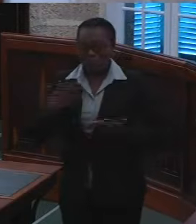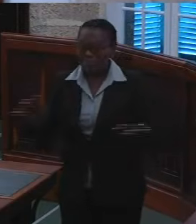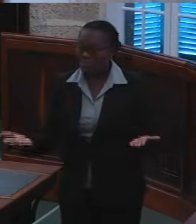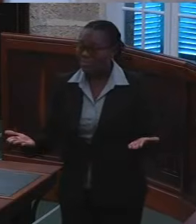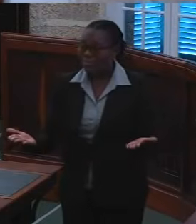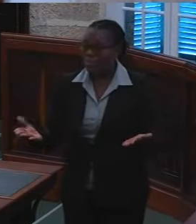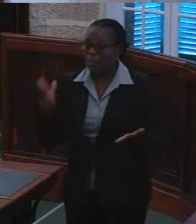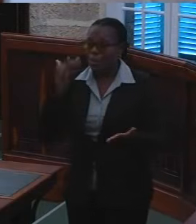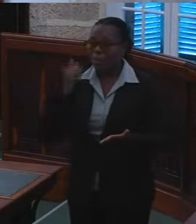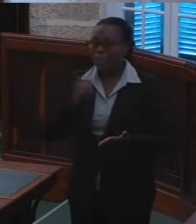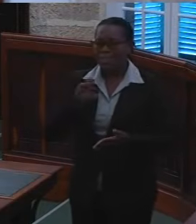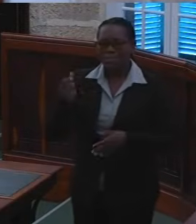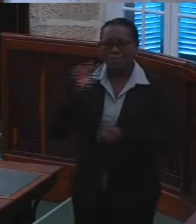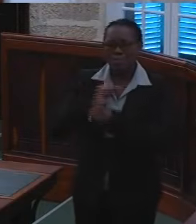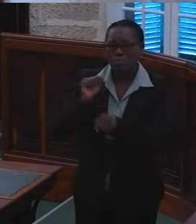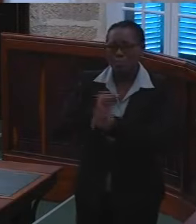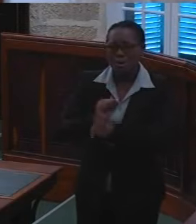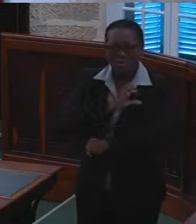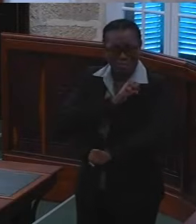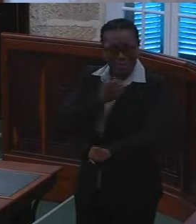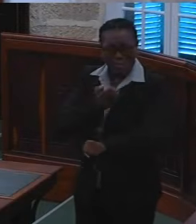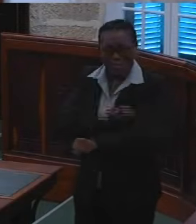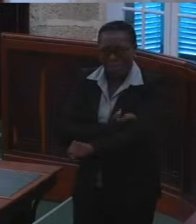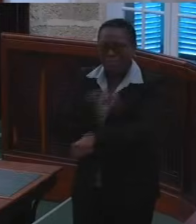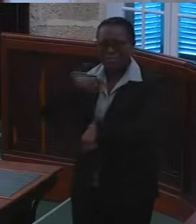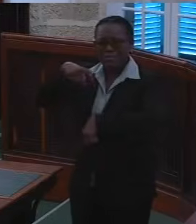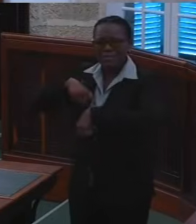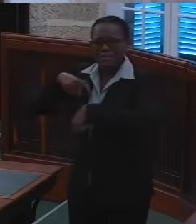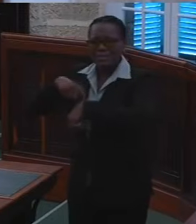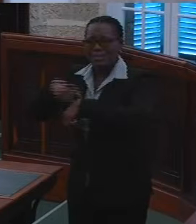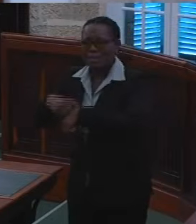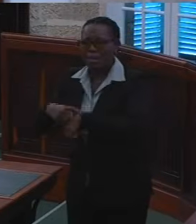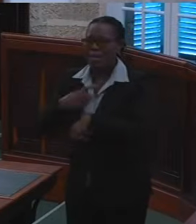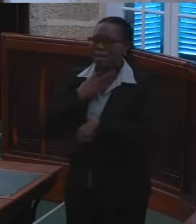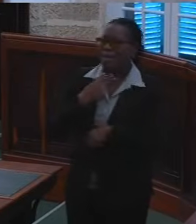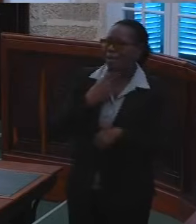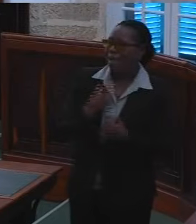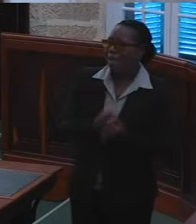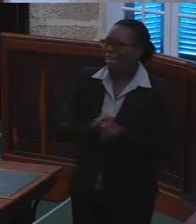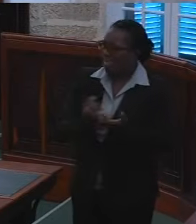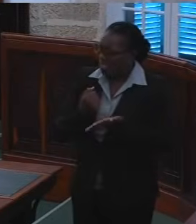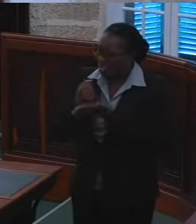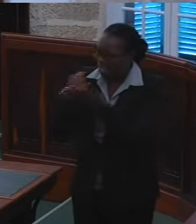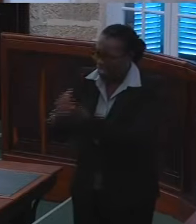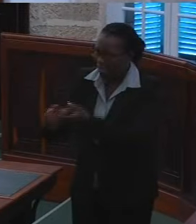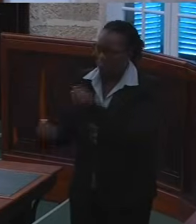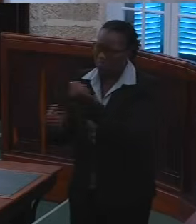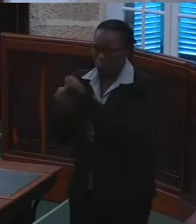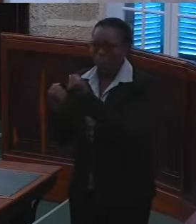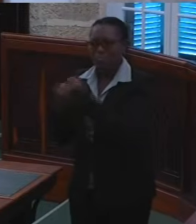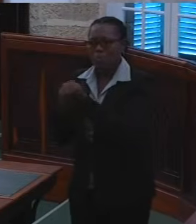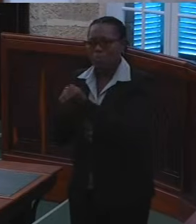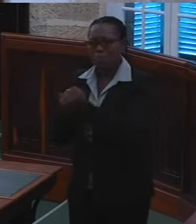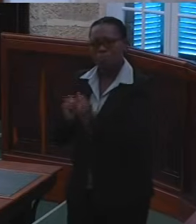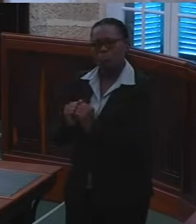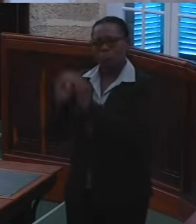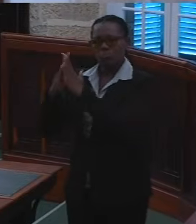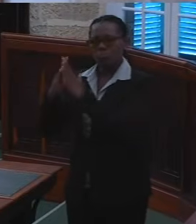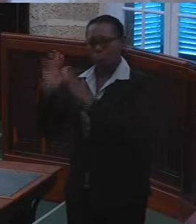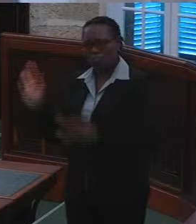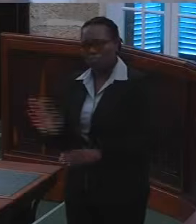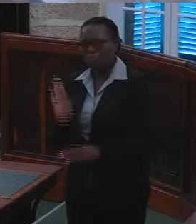to help build this country. That is what we are saying. Because we have some members in here who will fall smart on this legislation, and I'm happy to be able to represent them